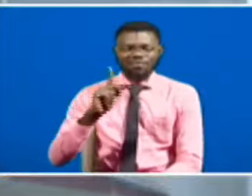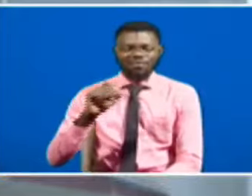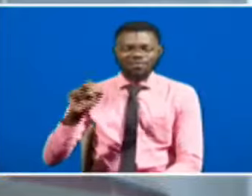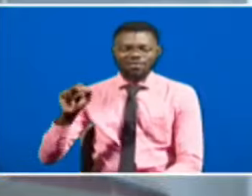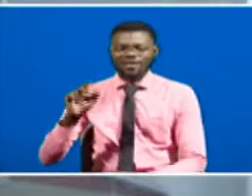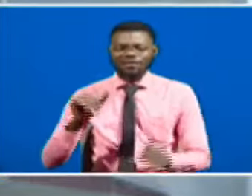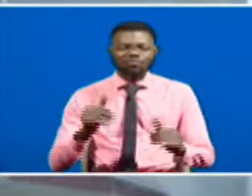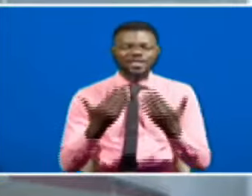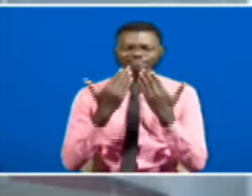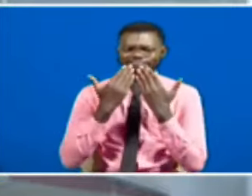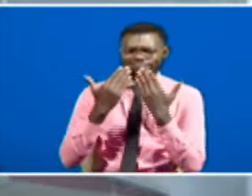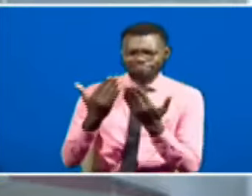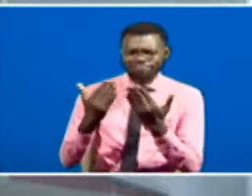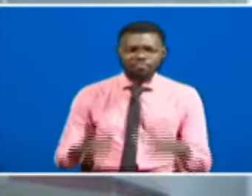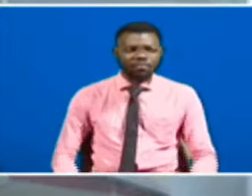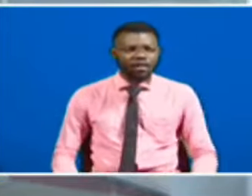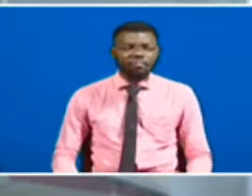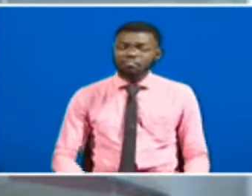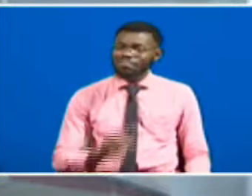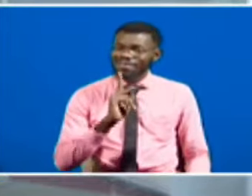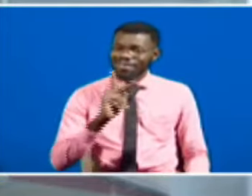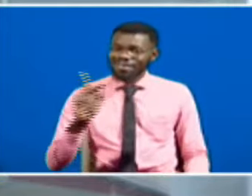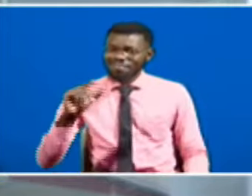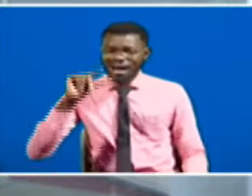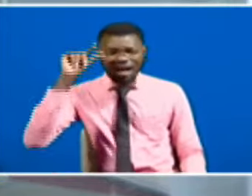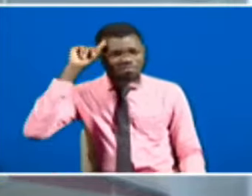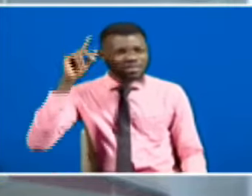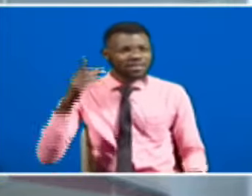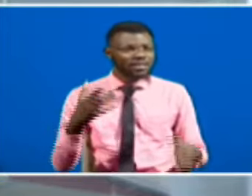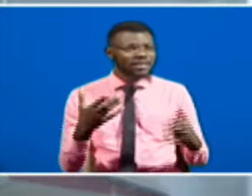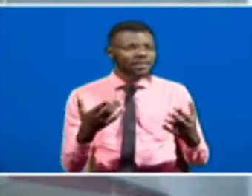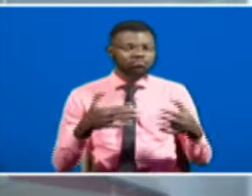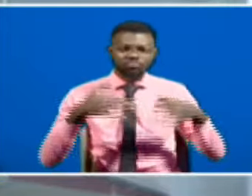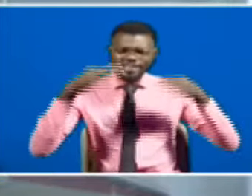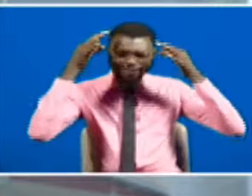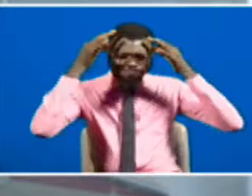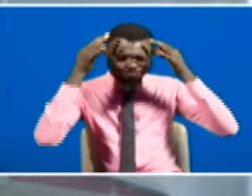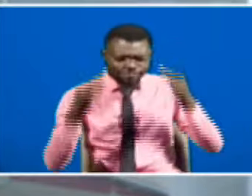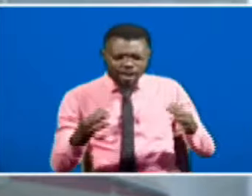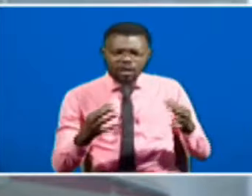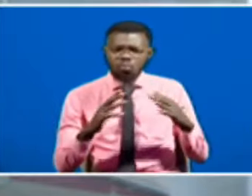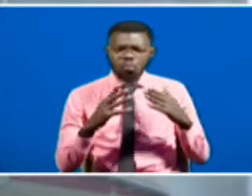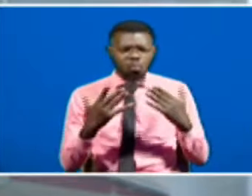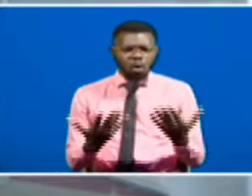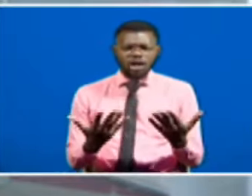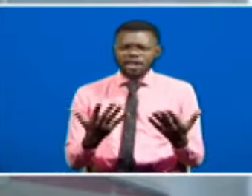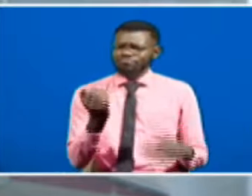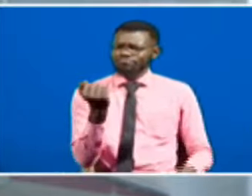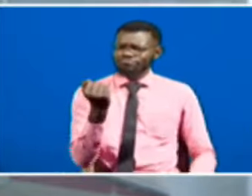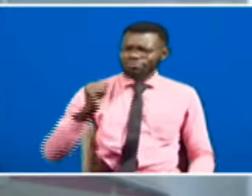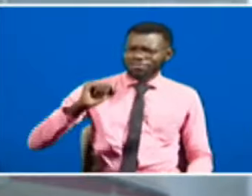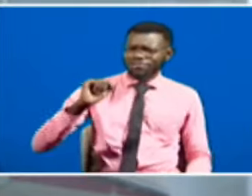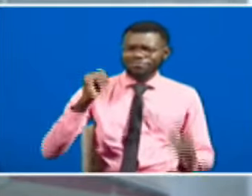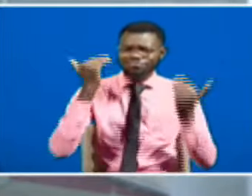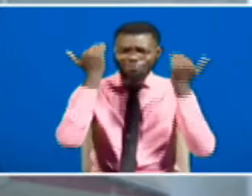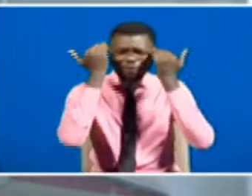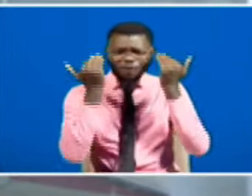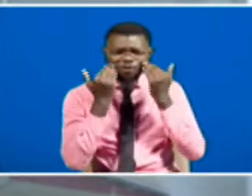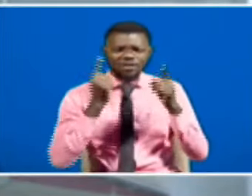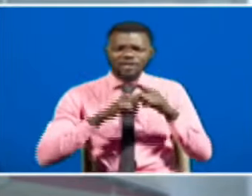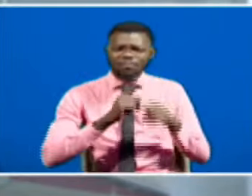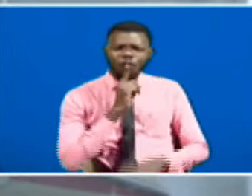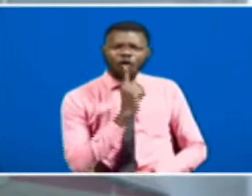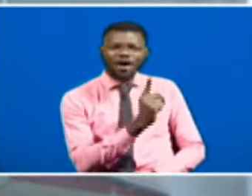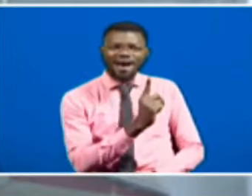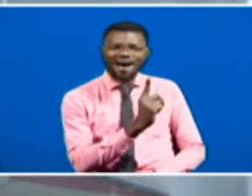Thank you, Gloria, for that. Now, has the Kenya Kwanza administration decided as a matter of policy to defy all court orders that